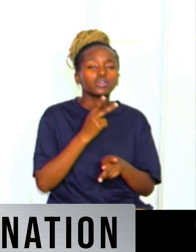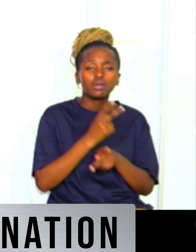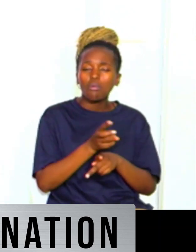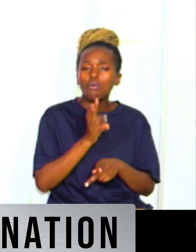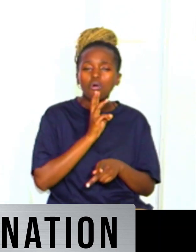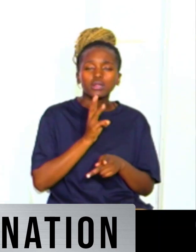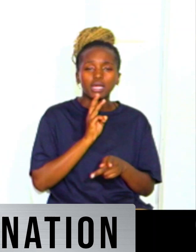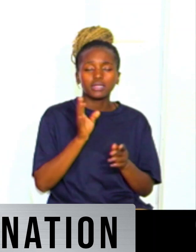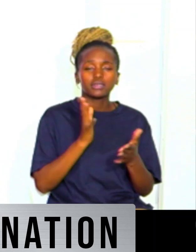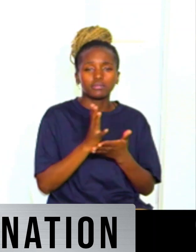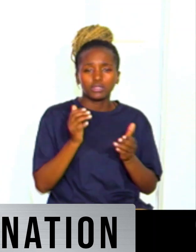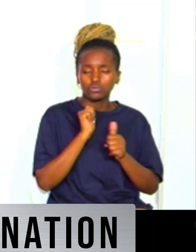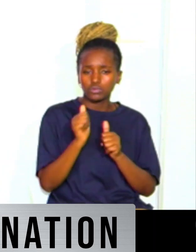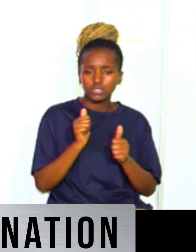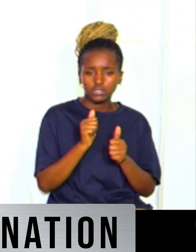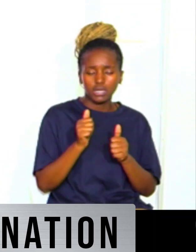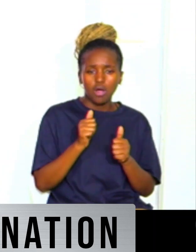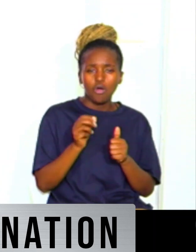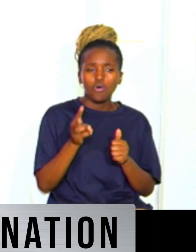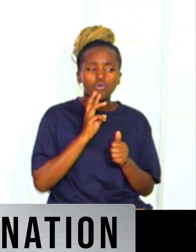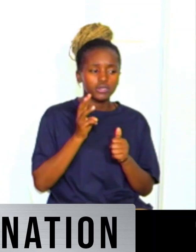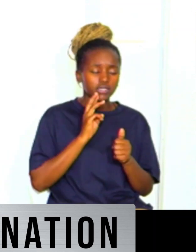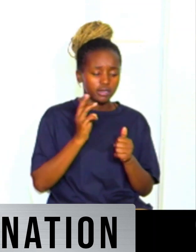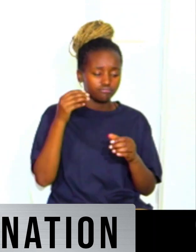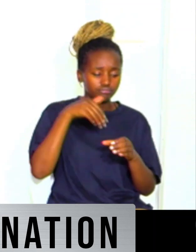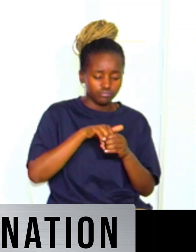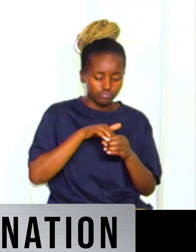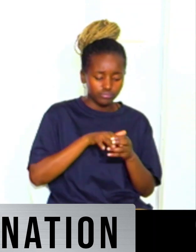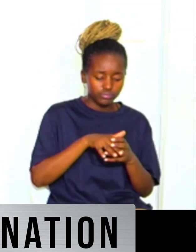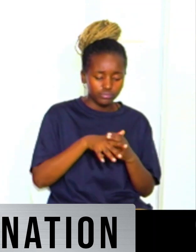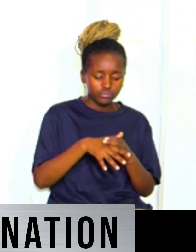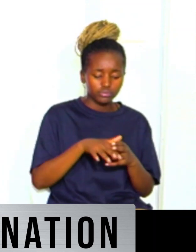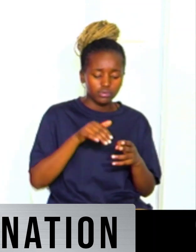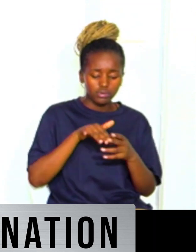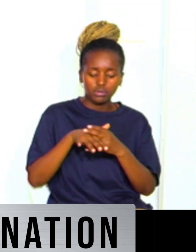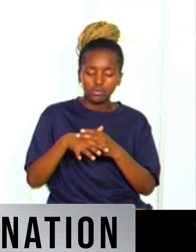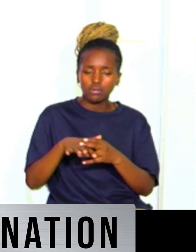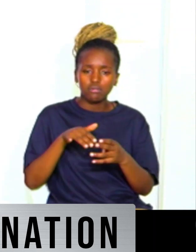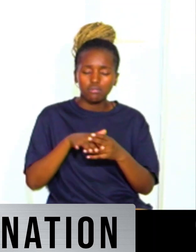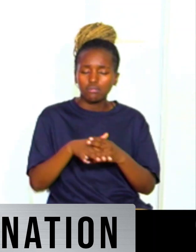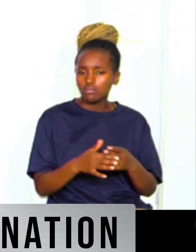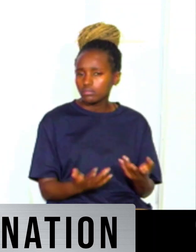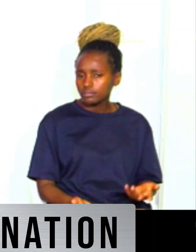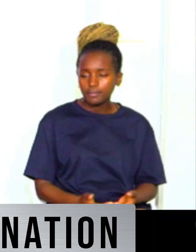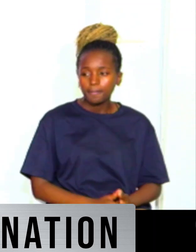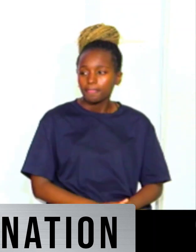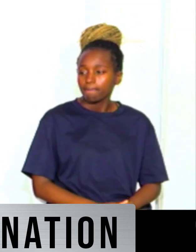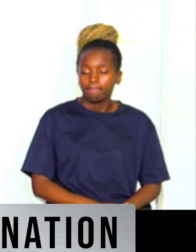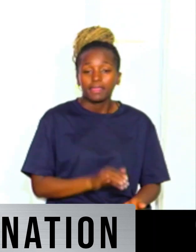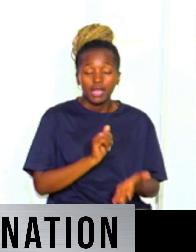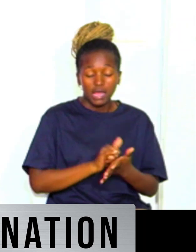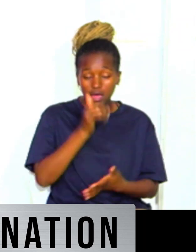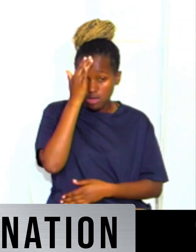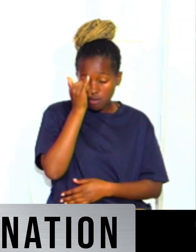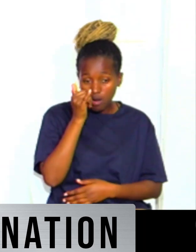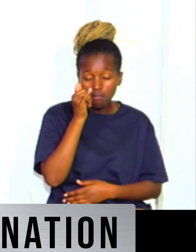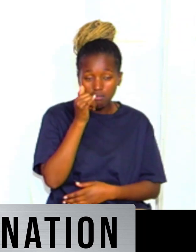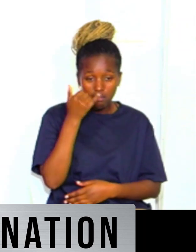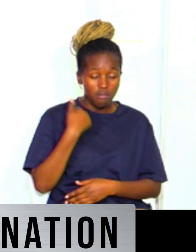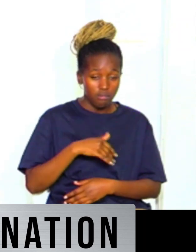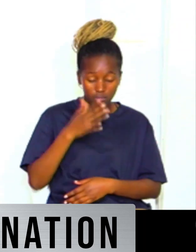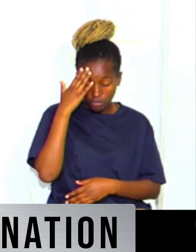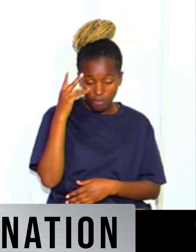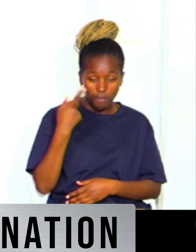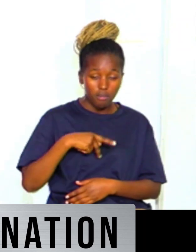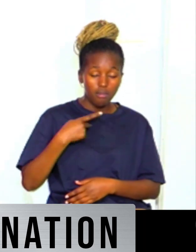na unazidi tu kuweka maji, and he knows that. That is the reason why aliamua that people in the northeastern wachukue